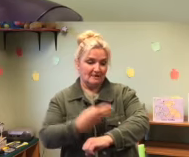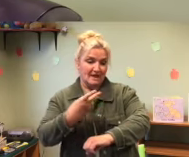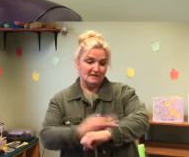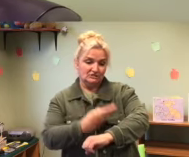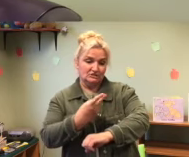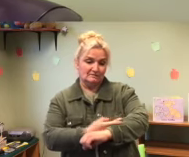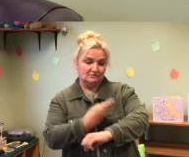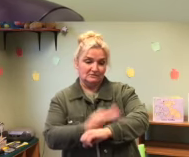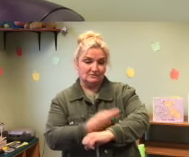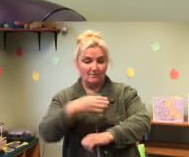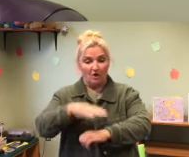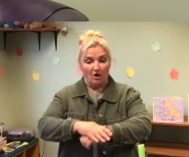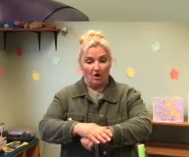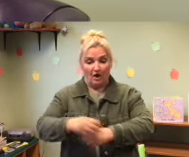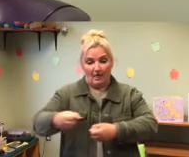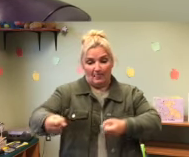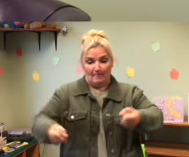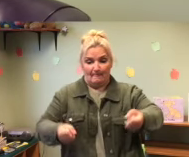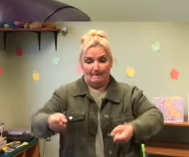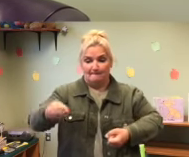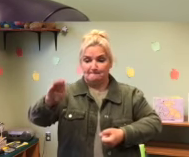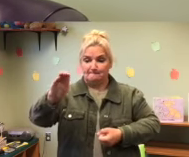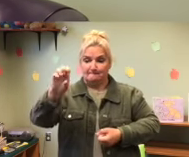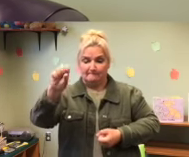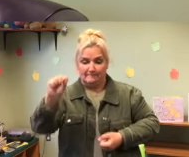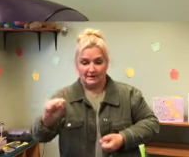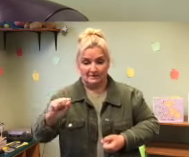got on the bus, and all